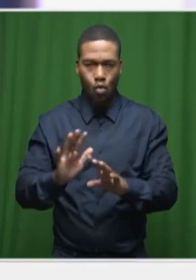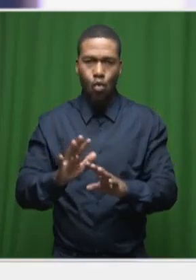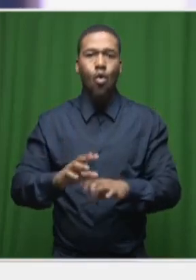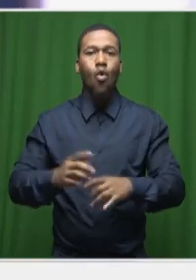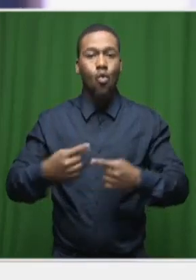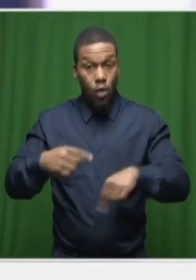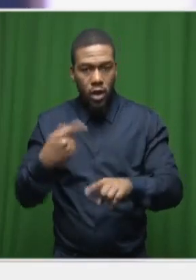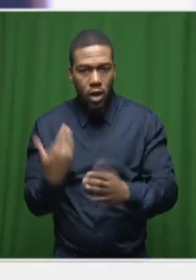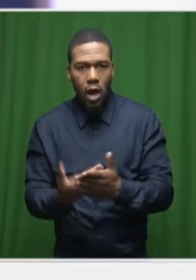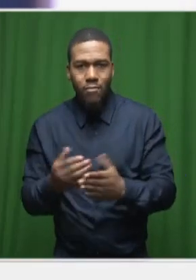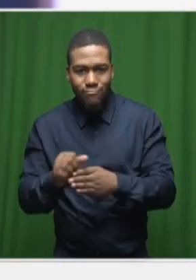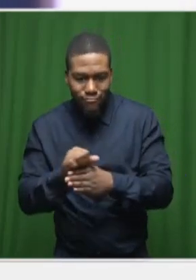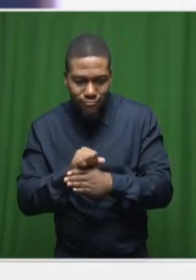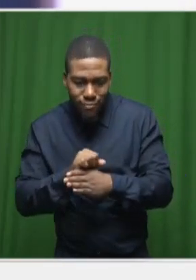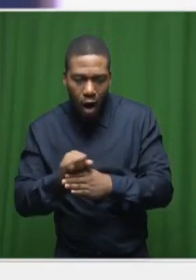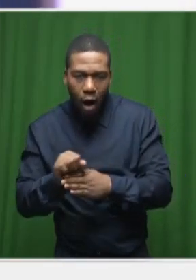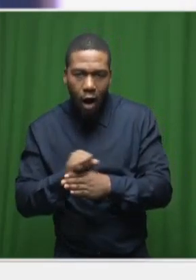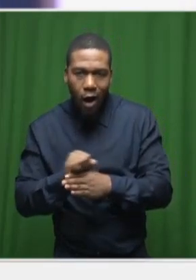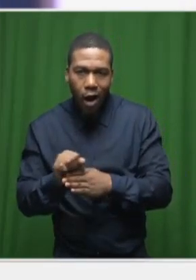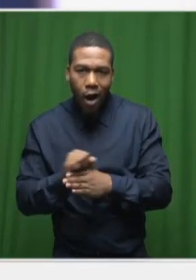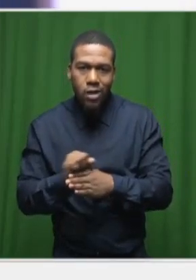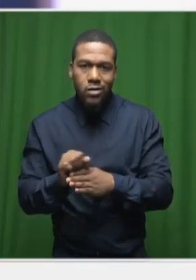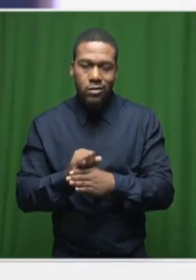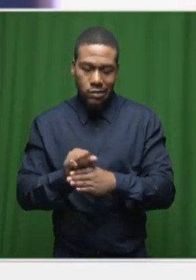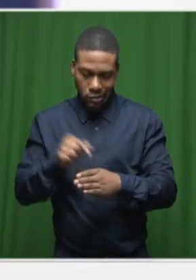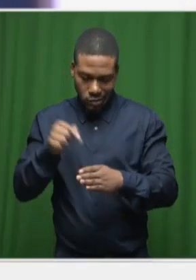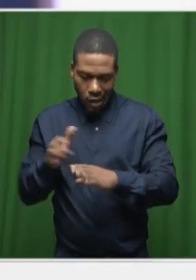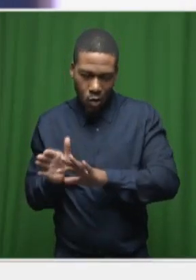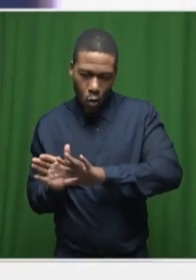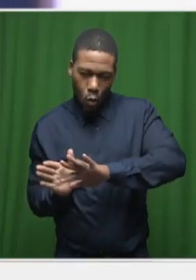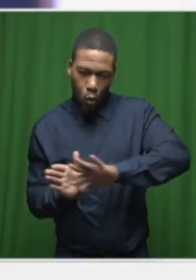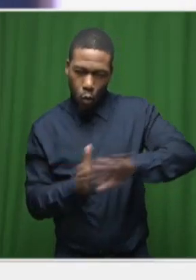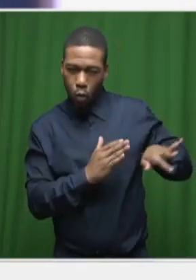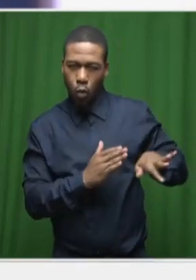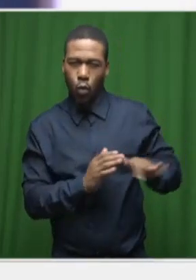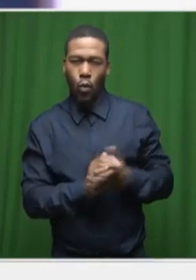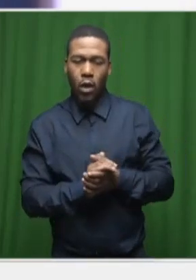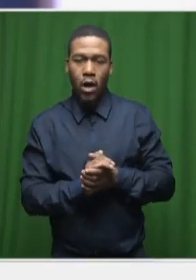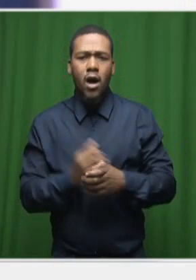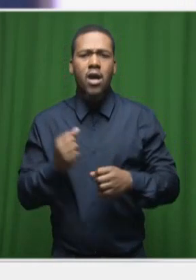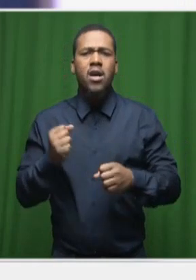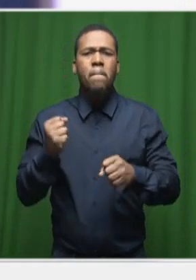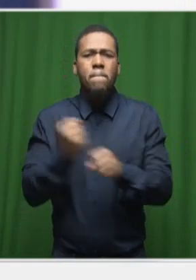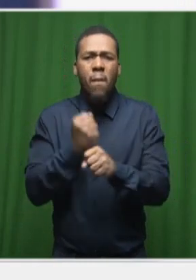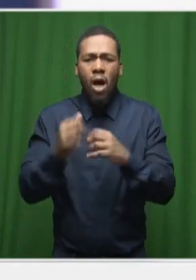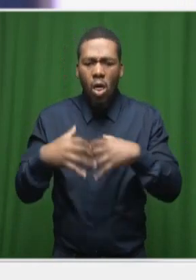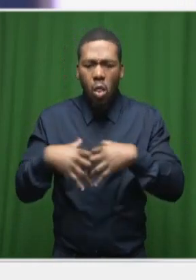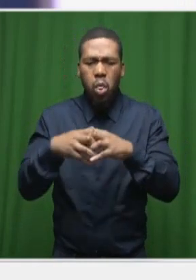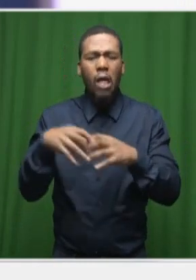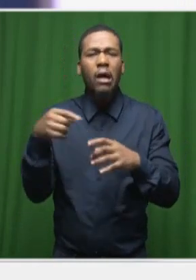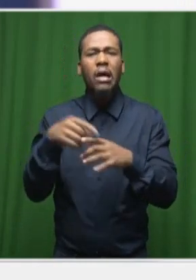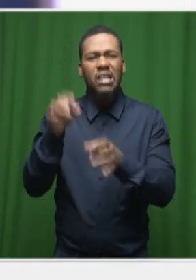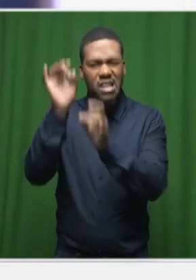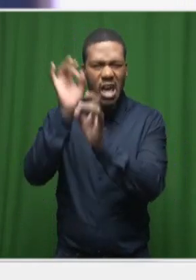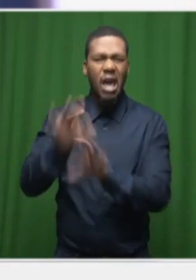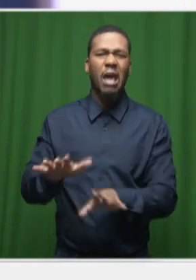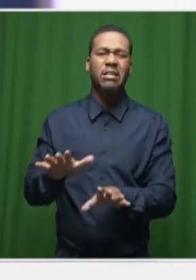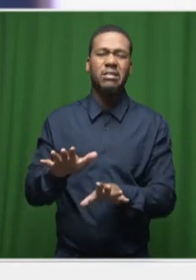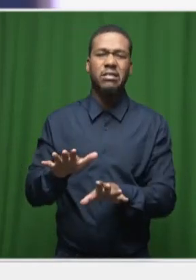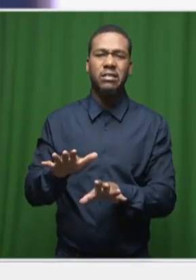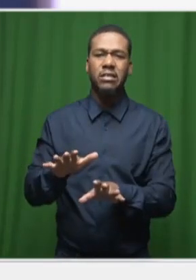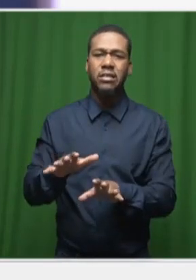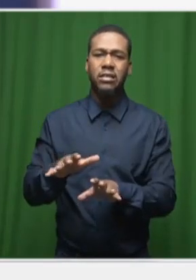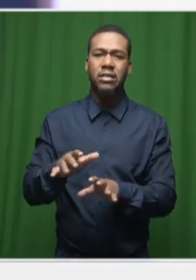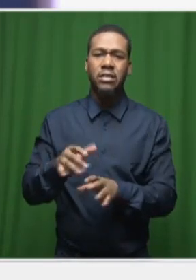start looking at it and do away with it, you know. It created a hate amongst ourselves, and that hate, it